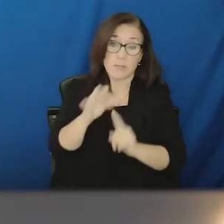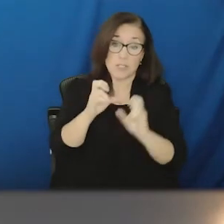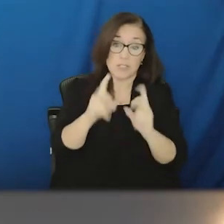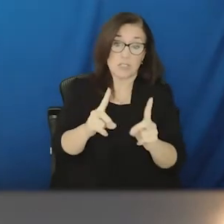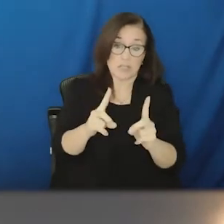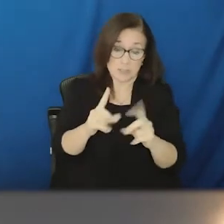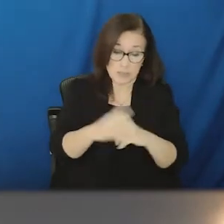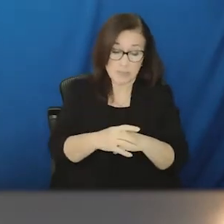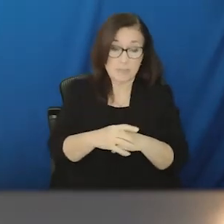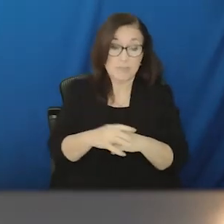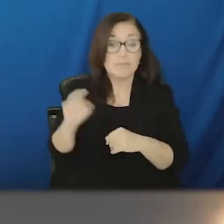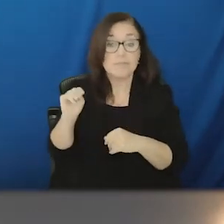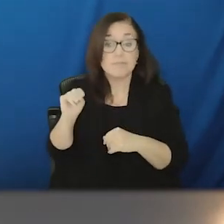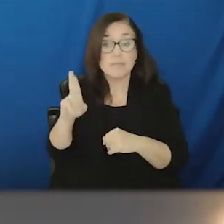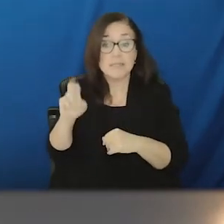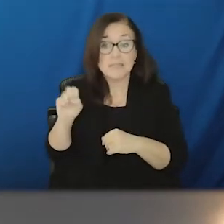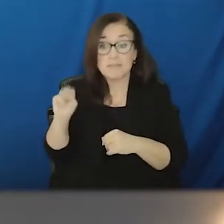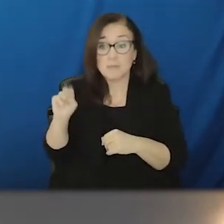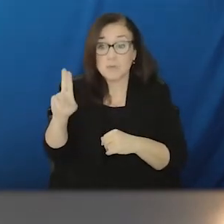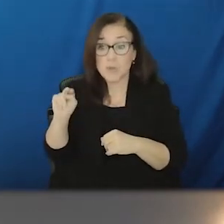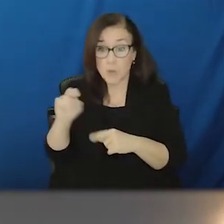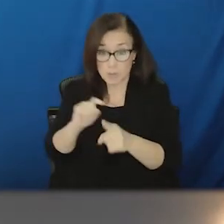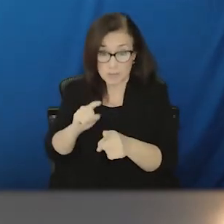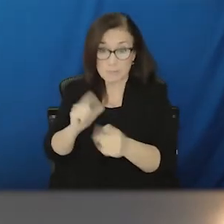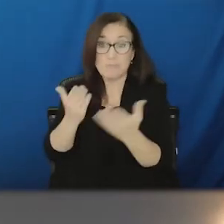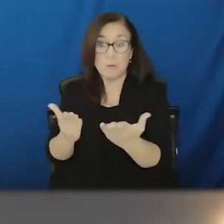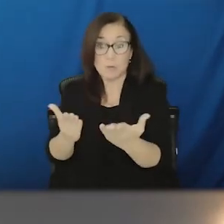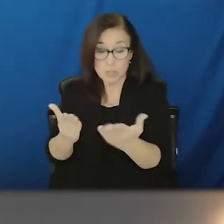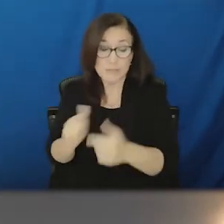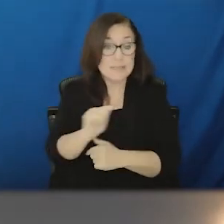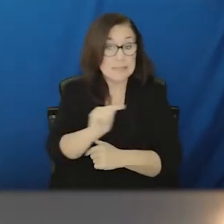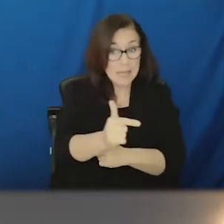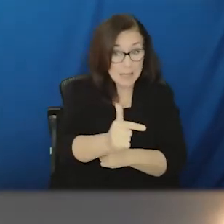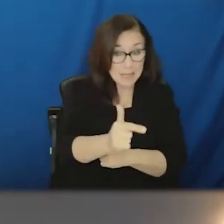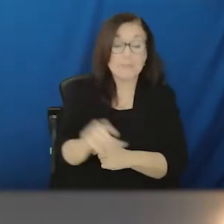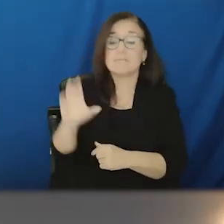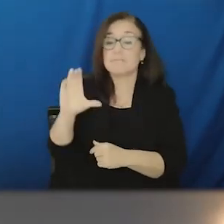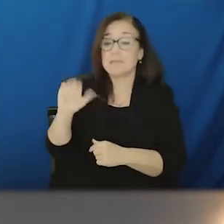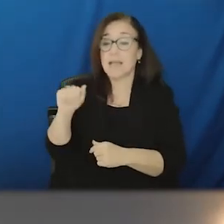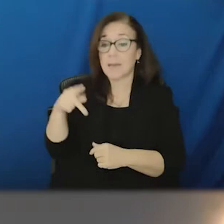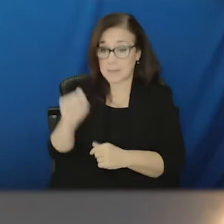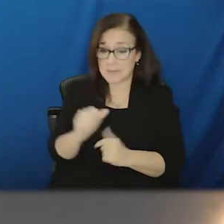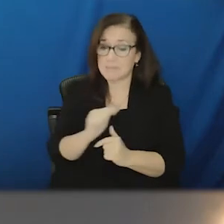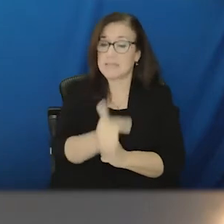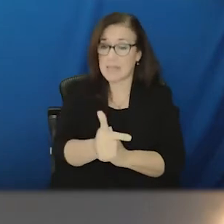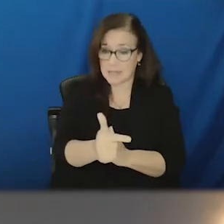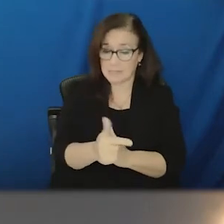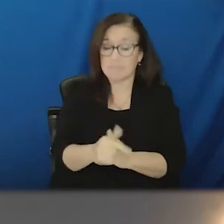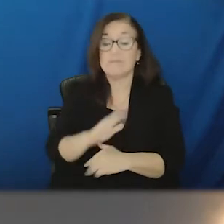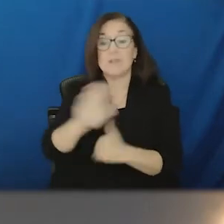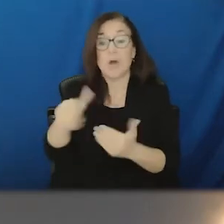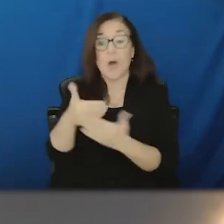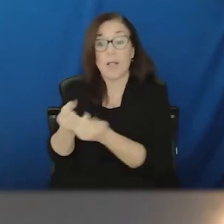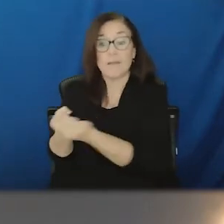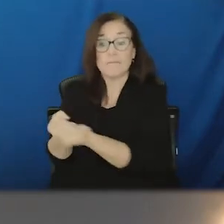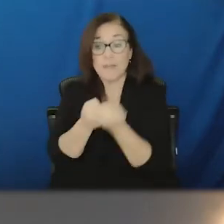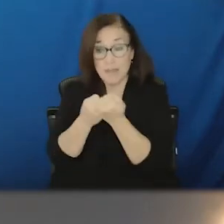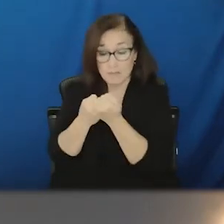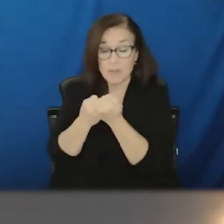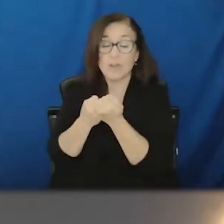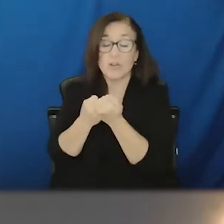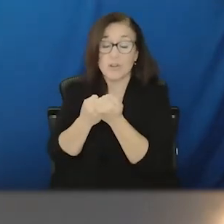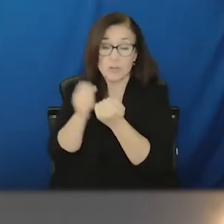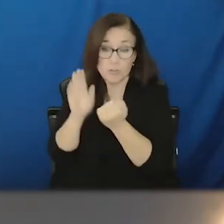Munoz, thank you. And is there a second? Second. Ms. Capps. So all in favor of this job